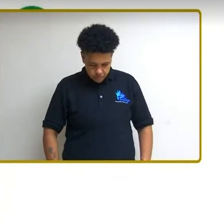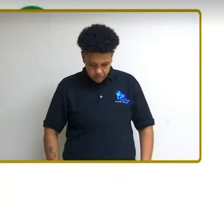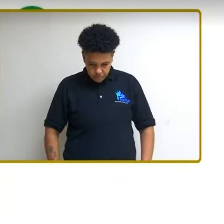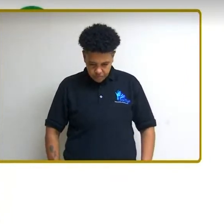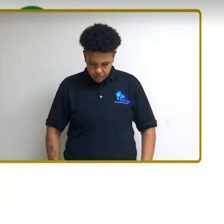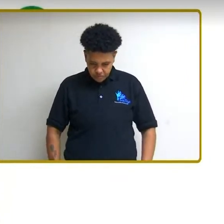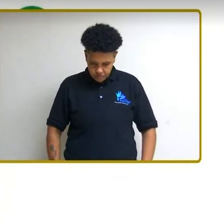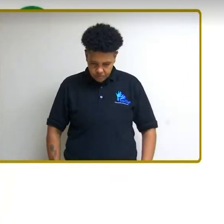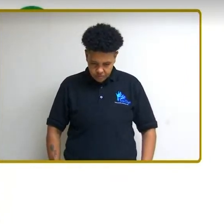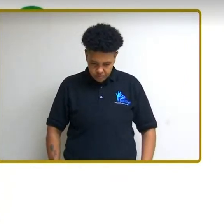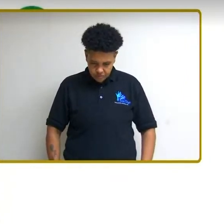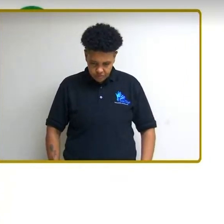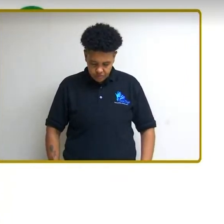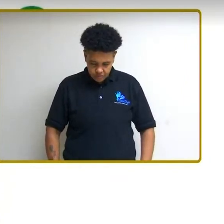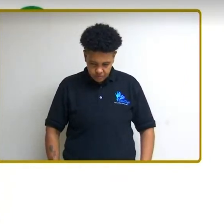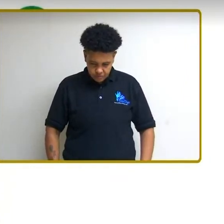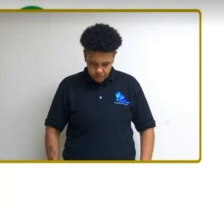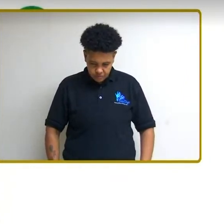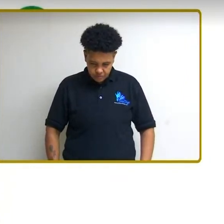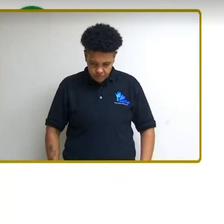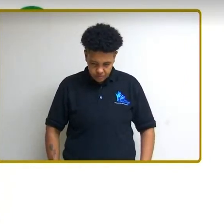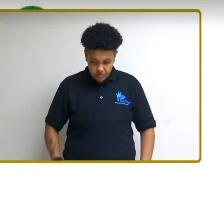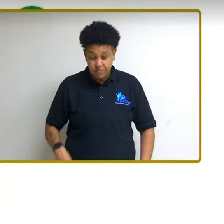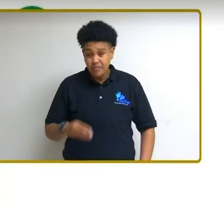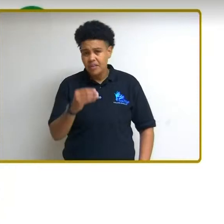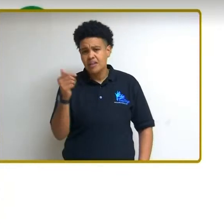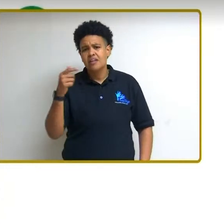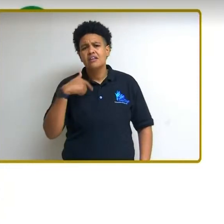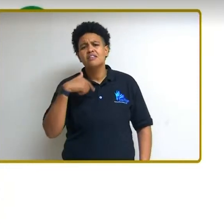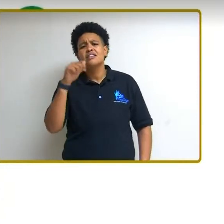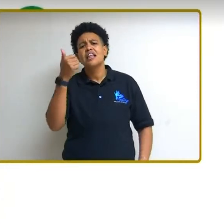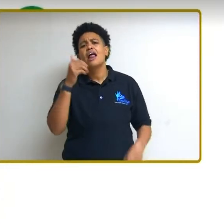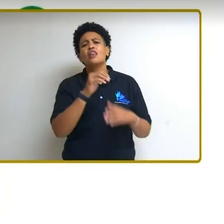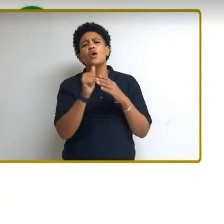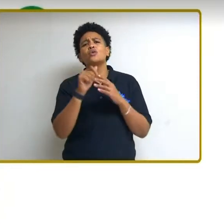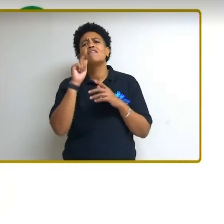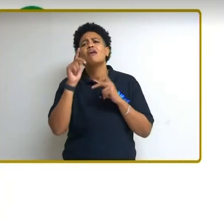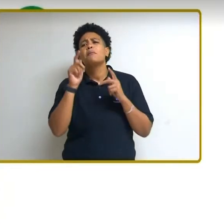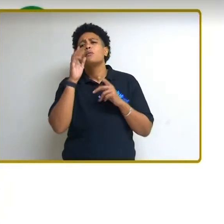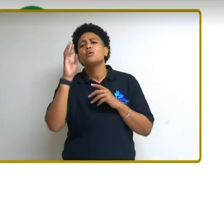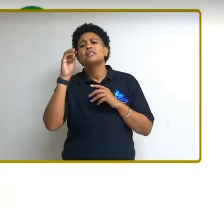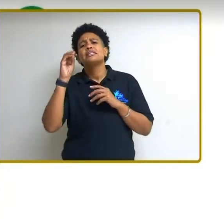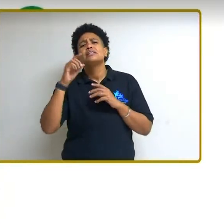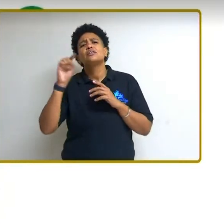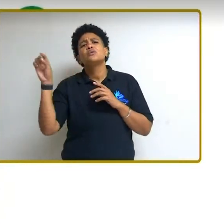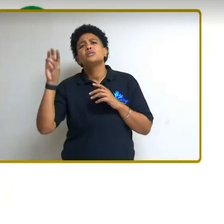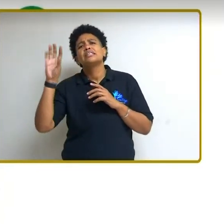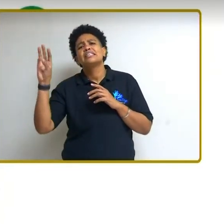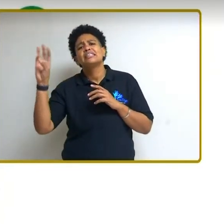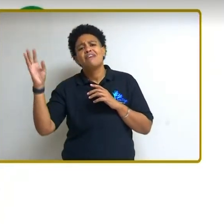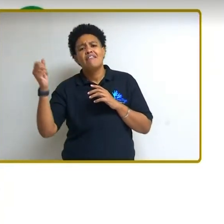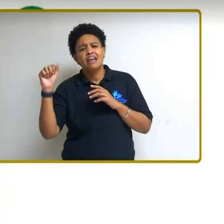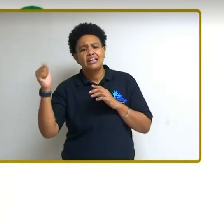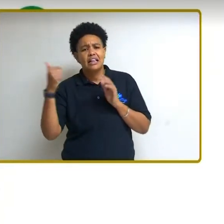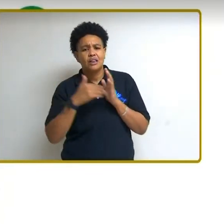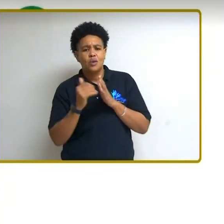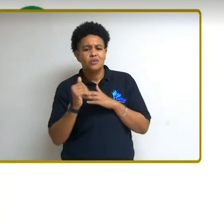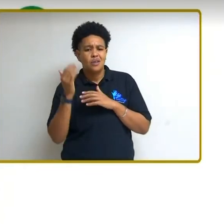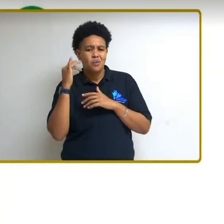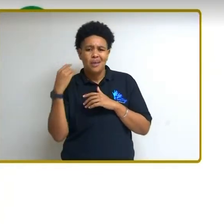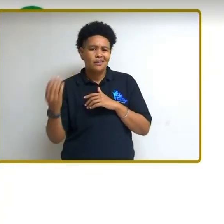believe it's 60 or 65, who were getting vaccinated. I wanted to know, why were they getting